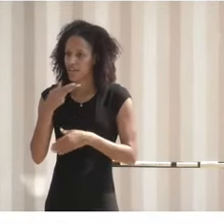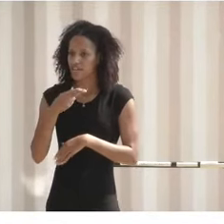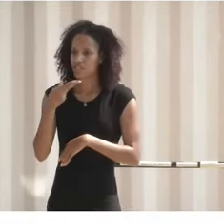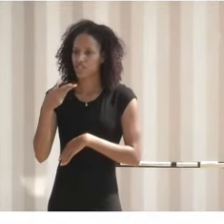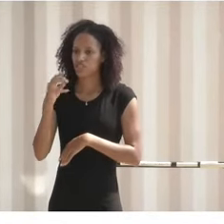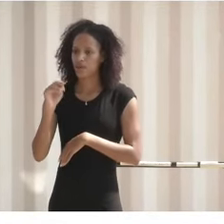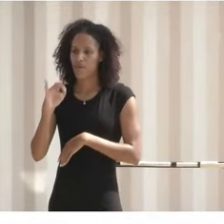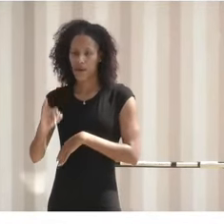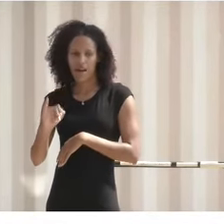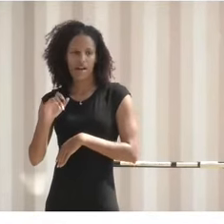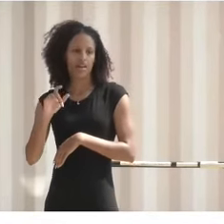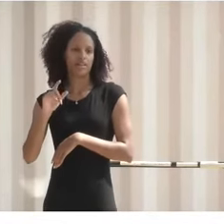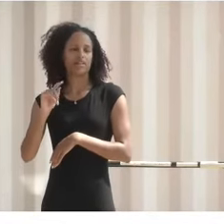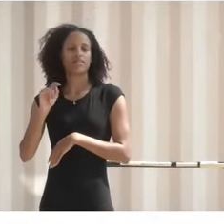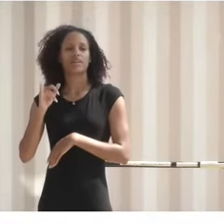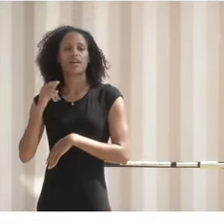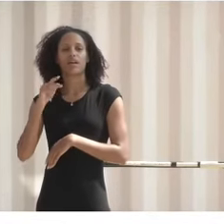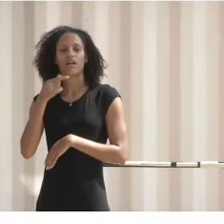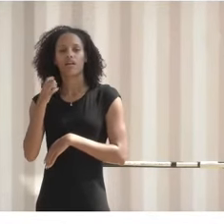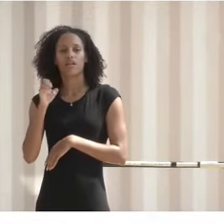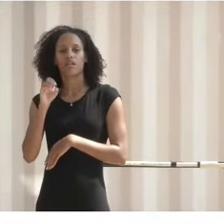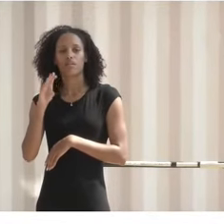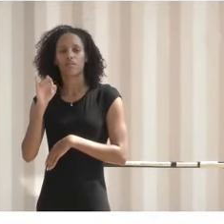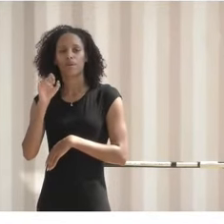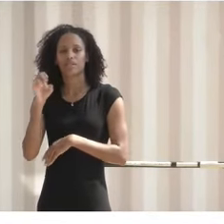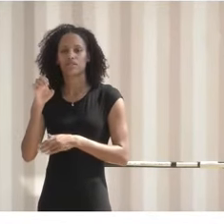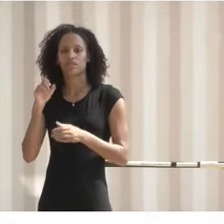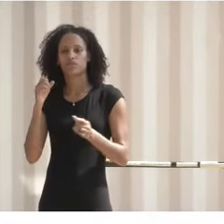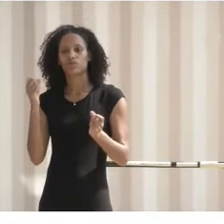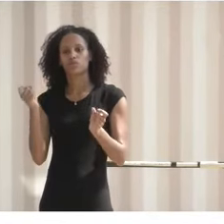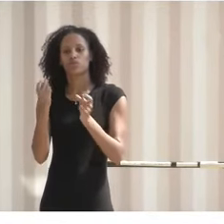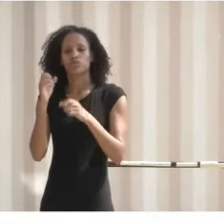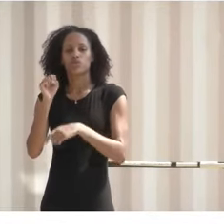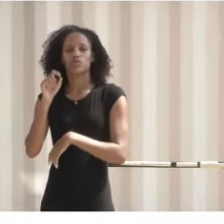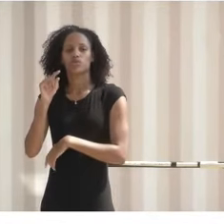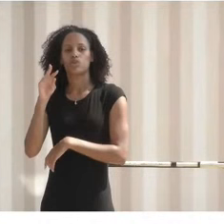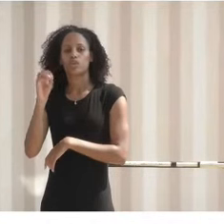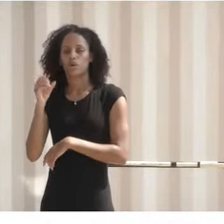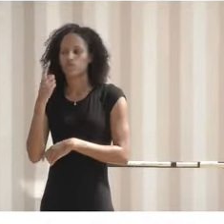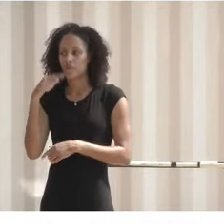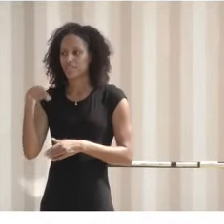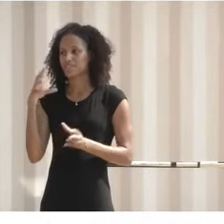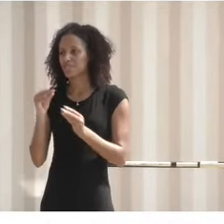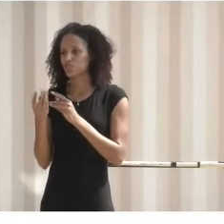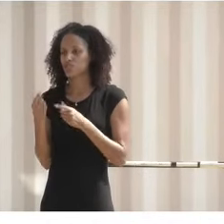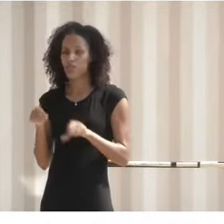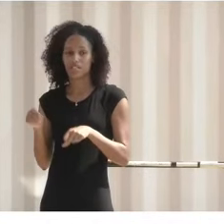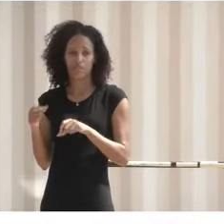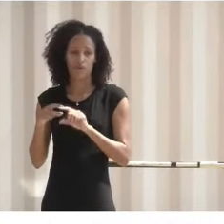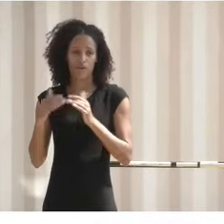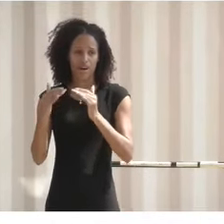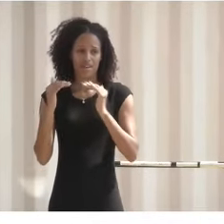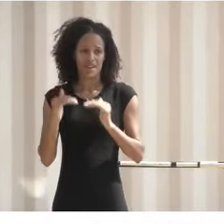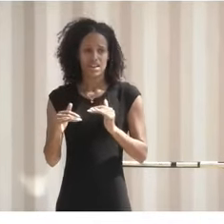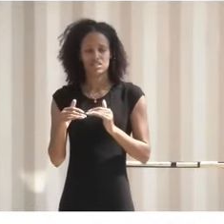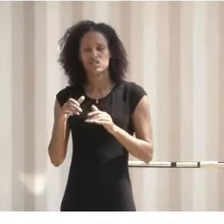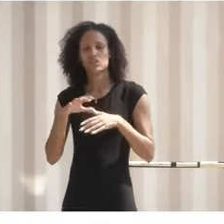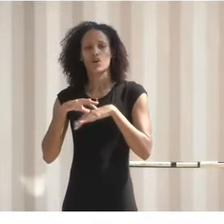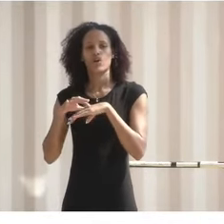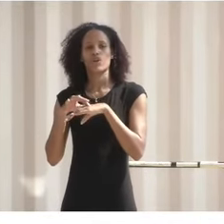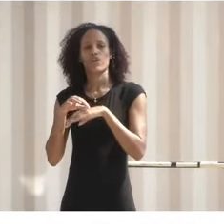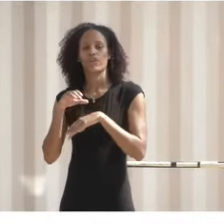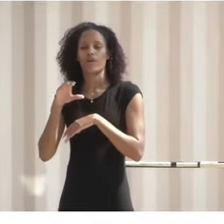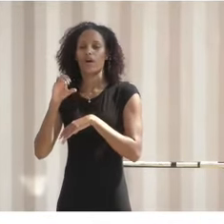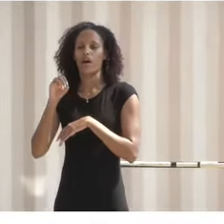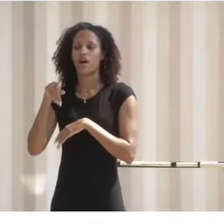HHMI Tangled Bank Studios once again for helping to make this session today possible. And our next Earth Optimism session